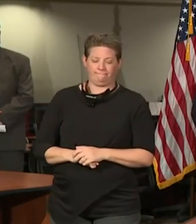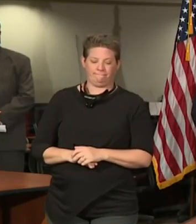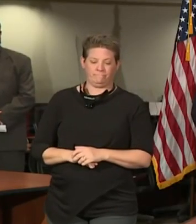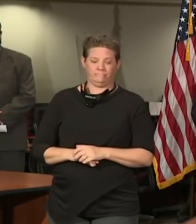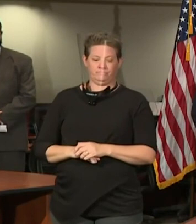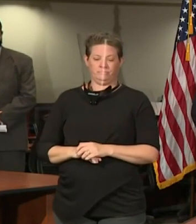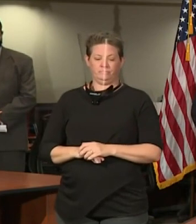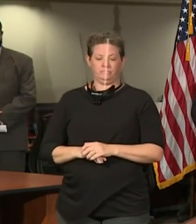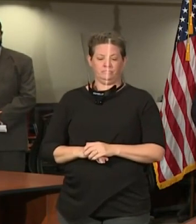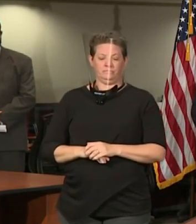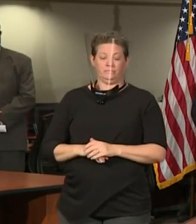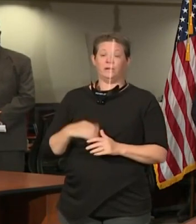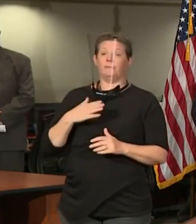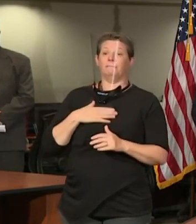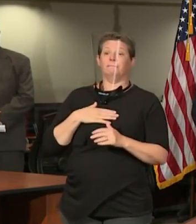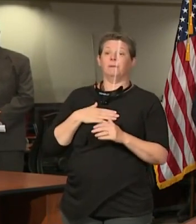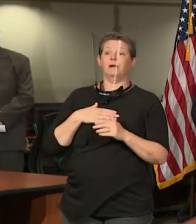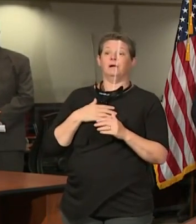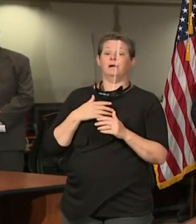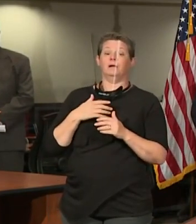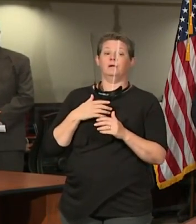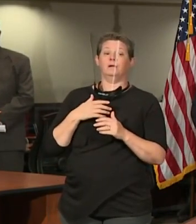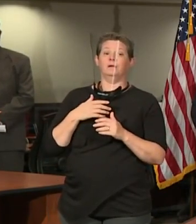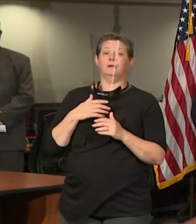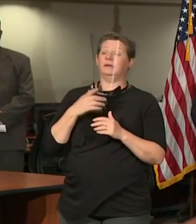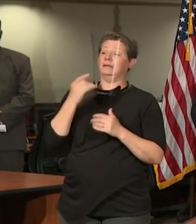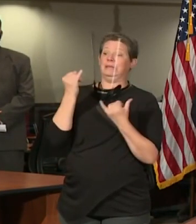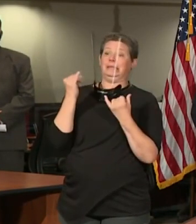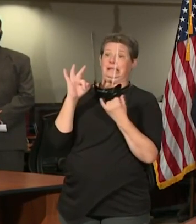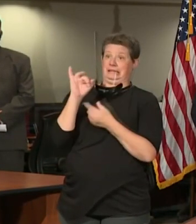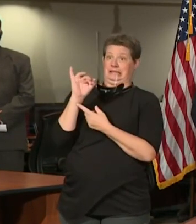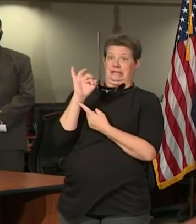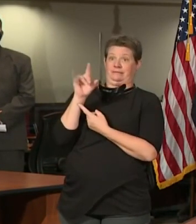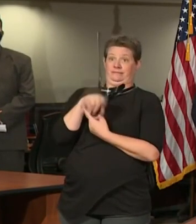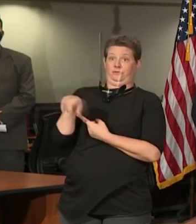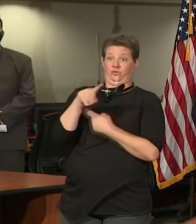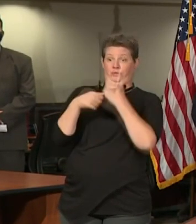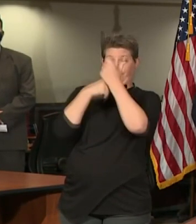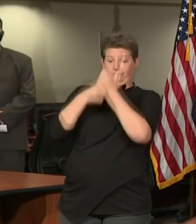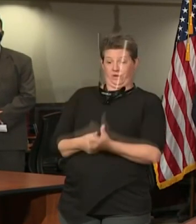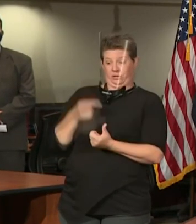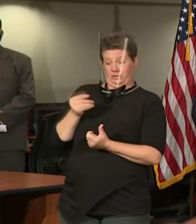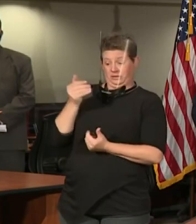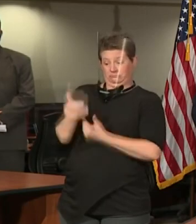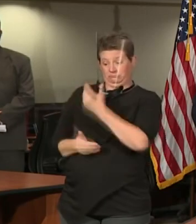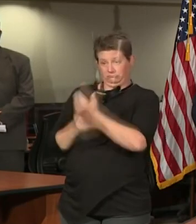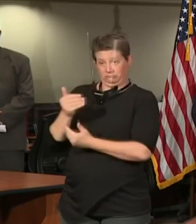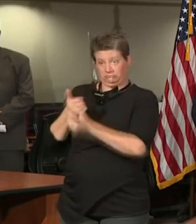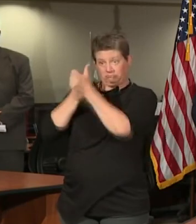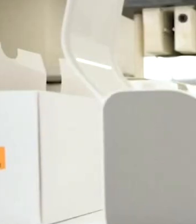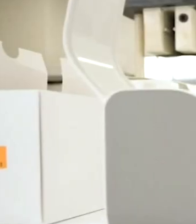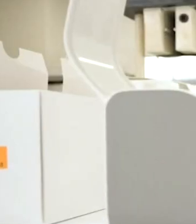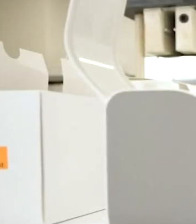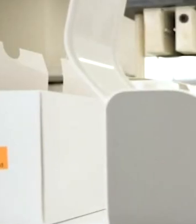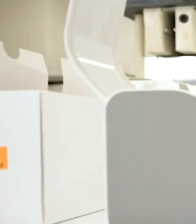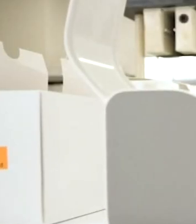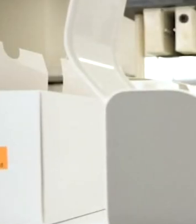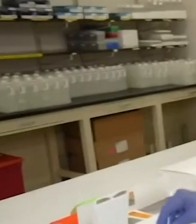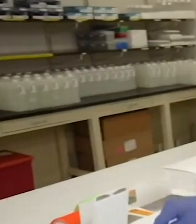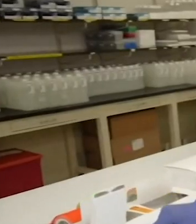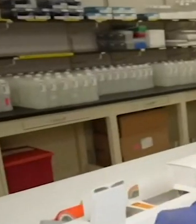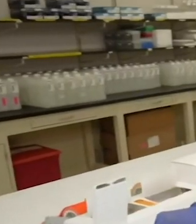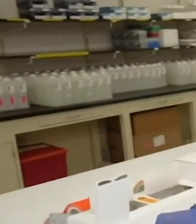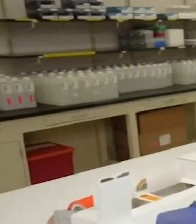following official COVID-19 procedures and protocols, schools can be operated safely. The test